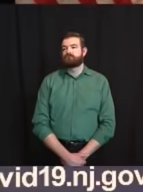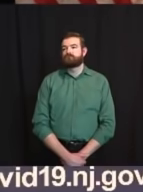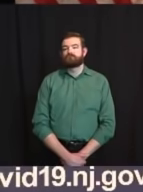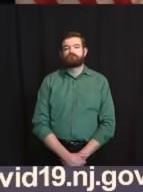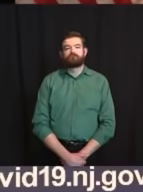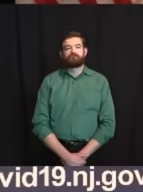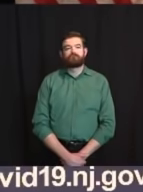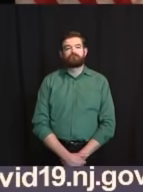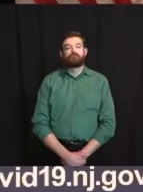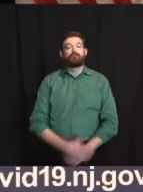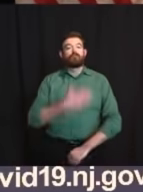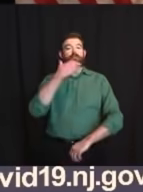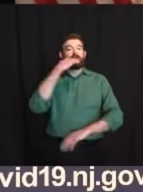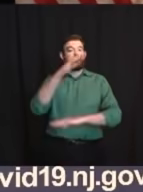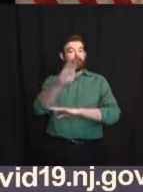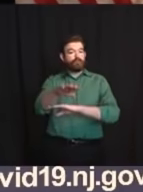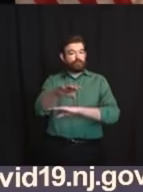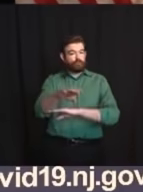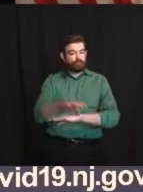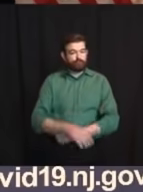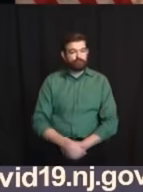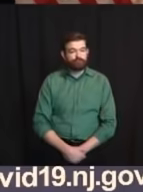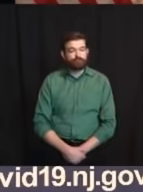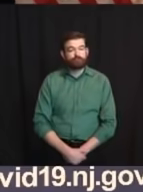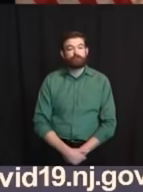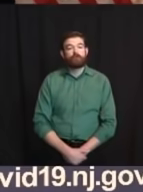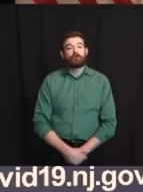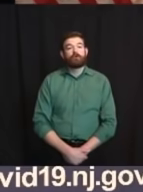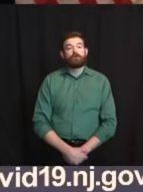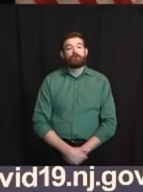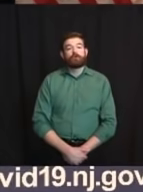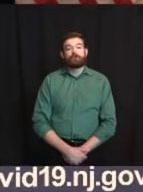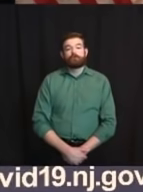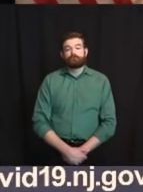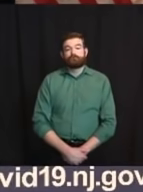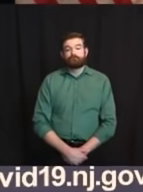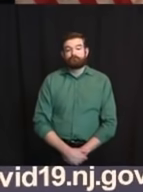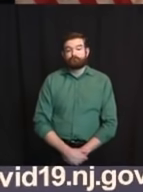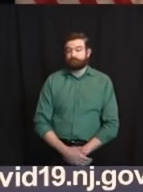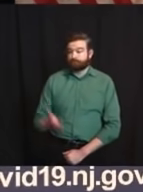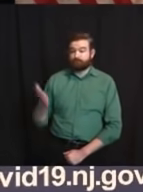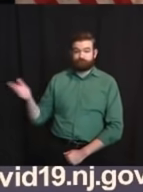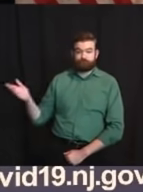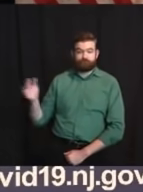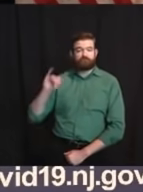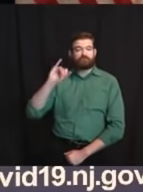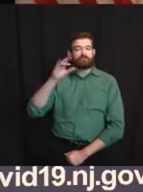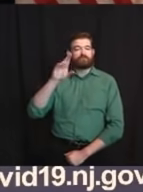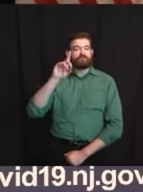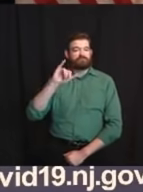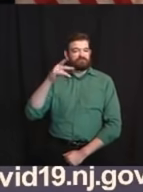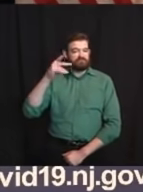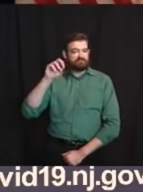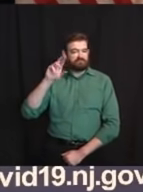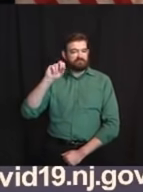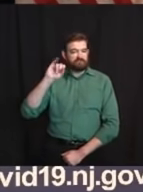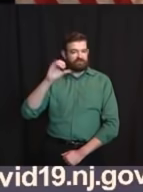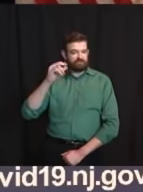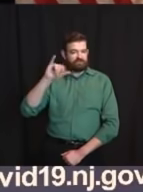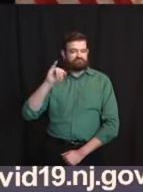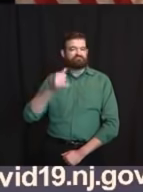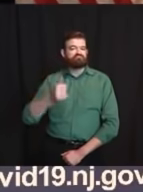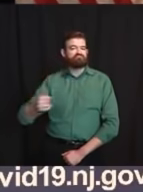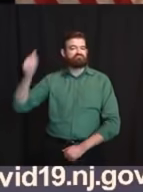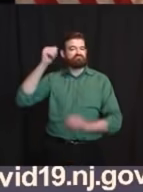Good afternoon. I'm honored to be joined by the woman to my right, who needs no introduction, the Commissioner of the Department of Health, Judy Persichilli. To her